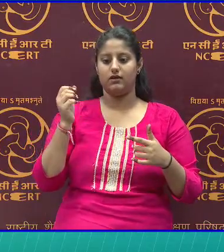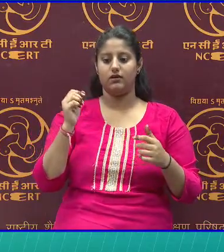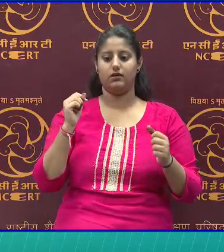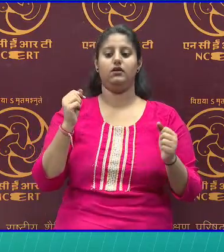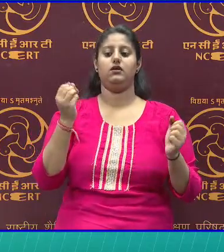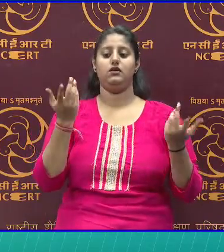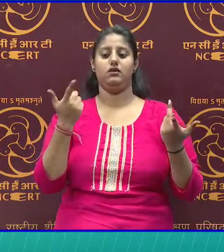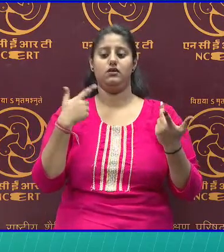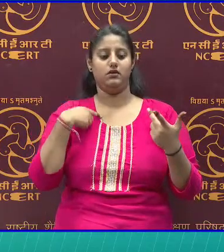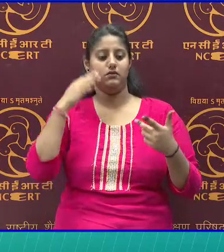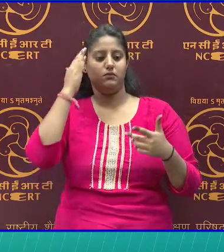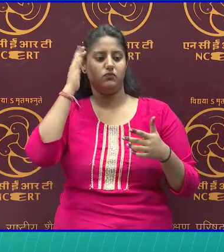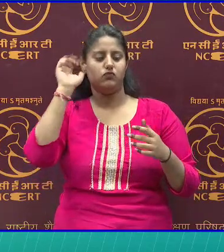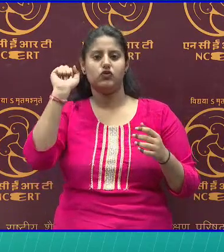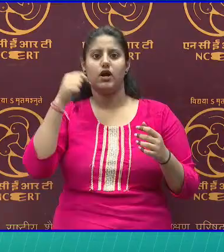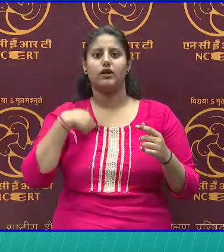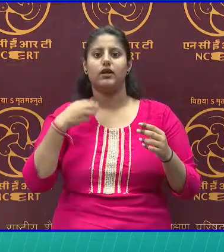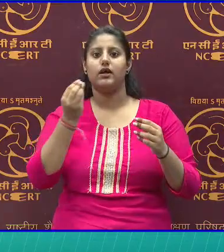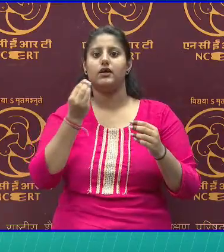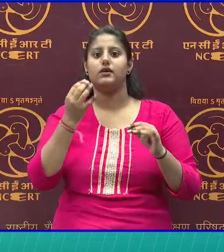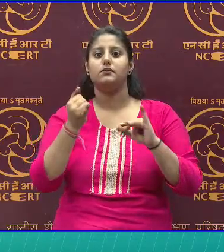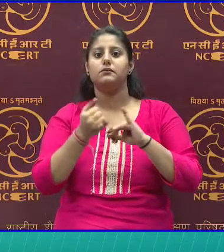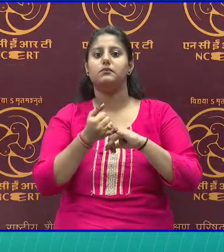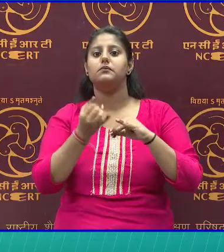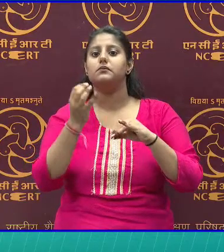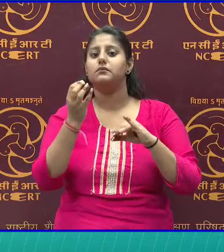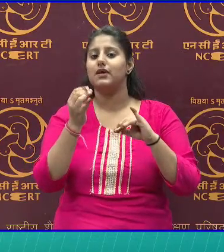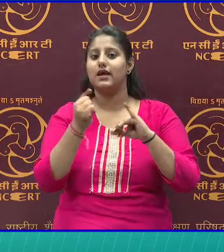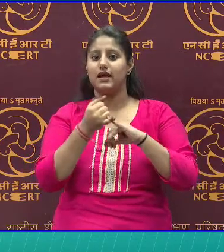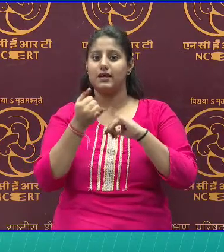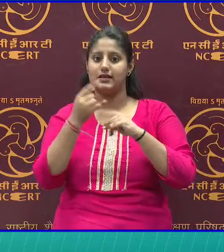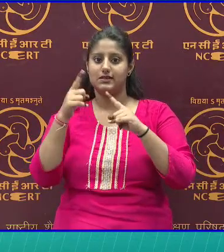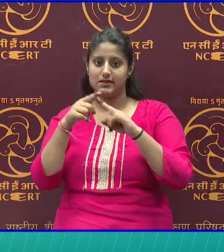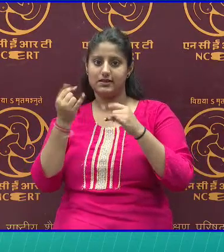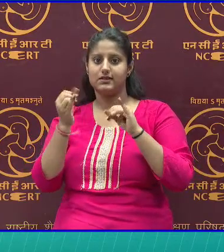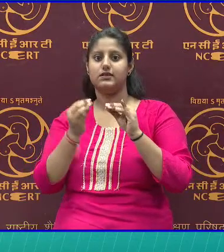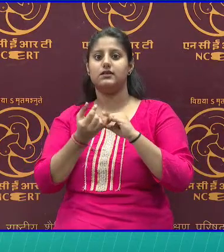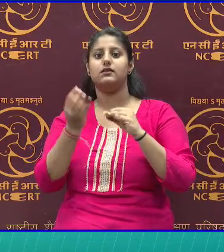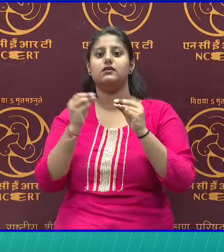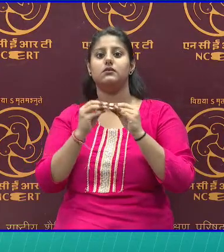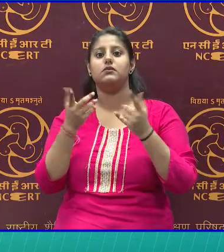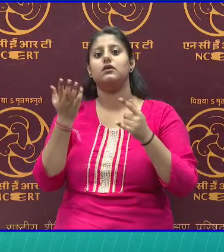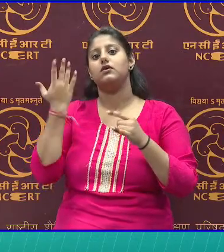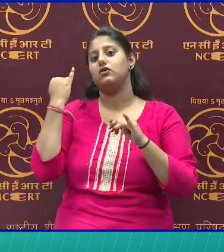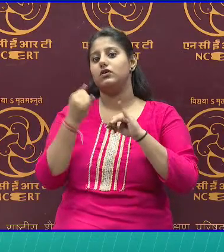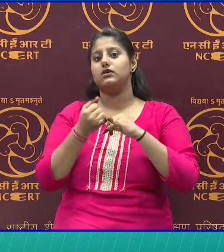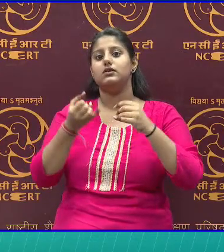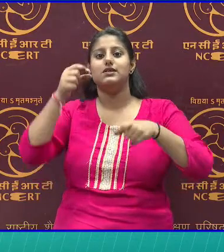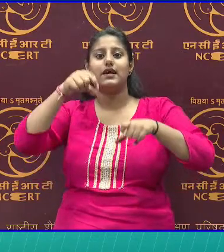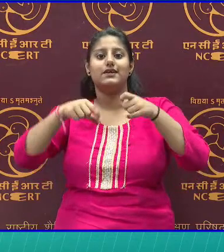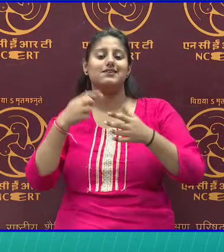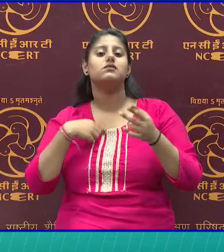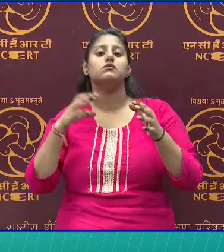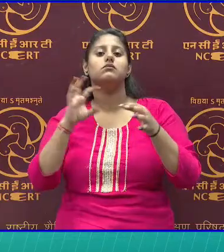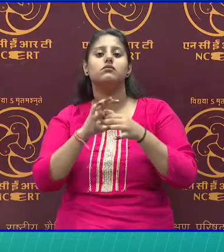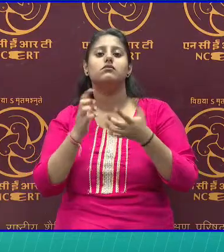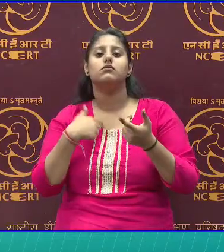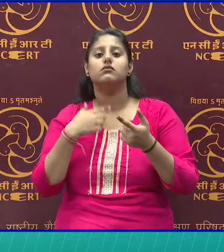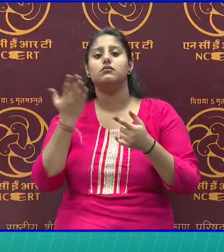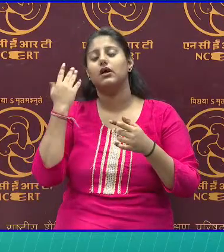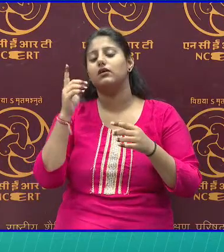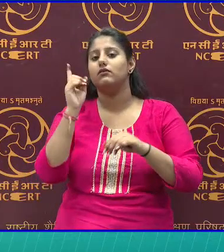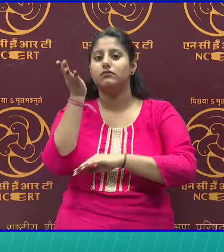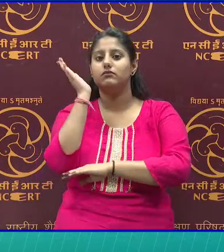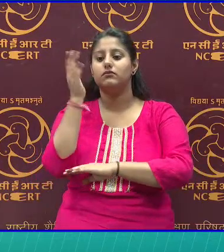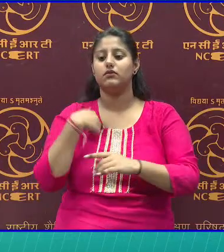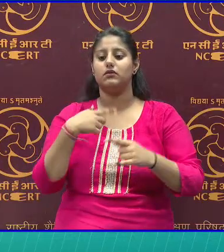Srinivasan about the differences between science and social science. That's how you entered the conversation. See, here it is the amalgamation of